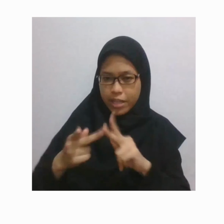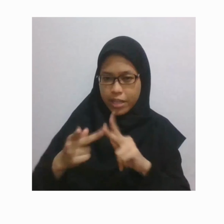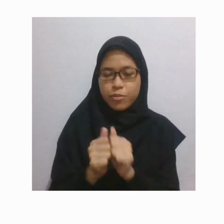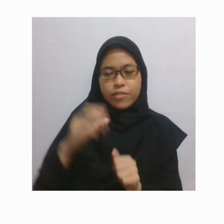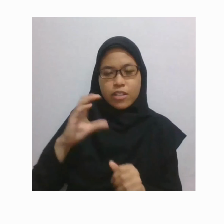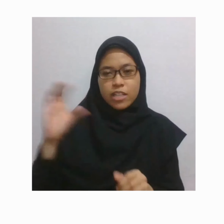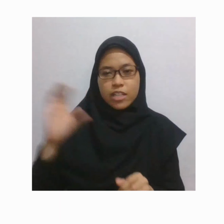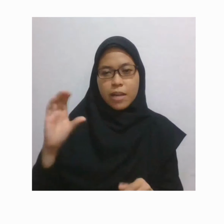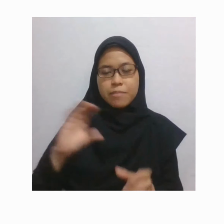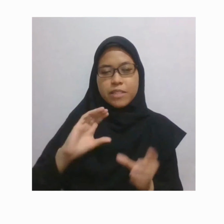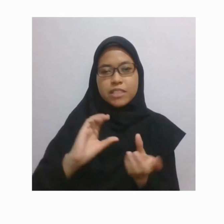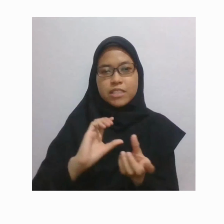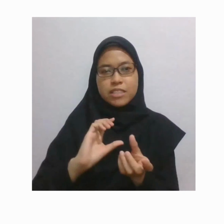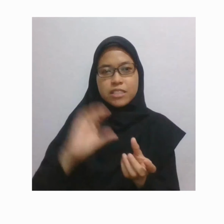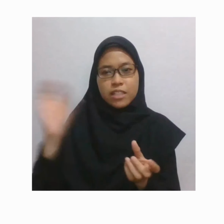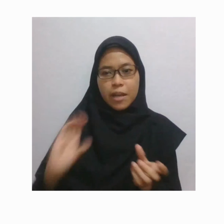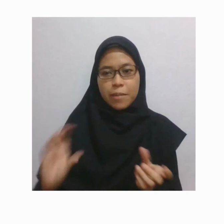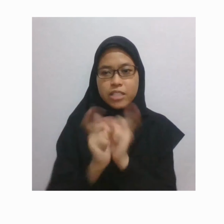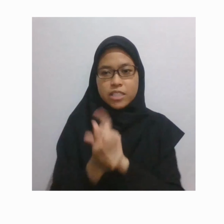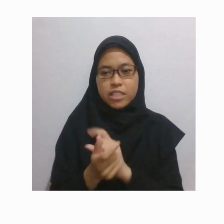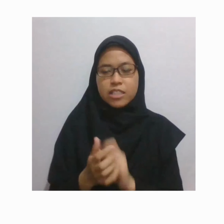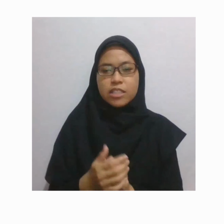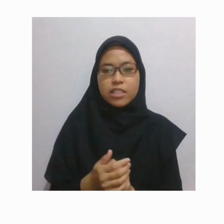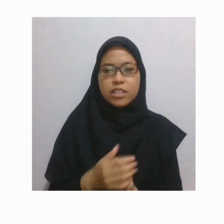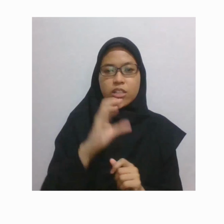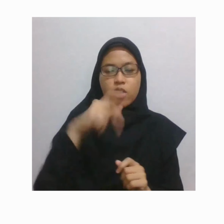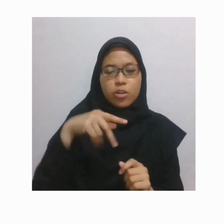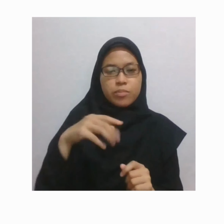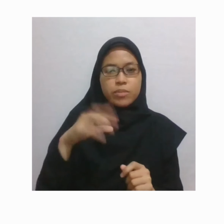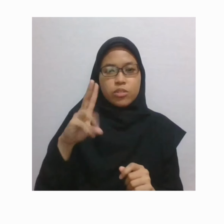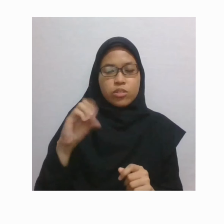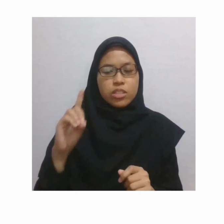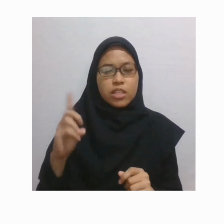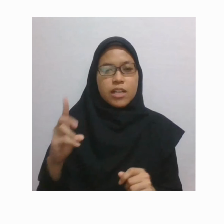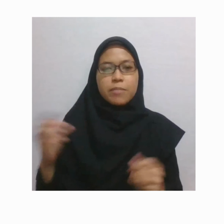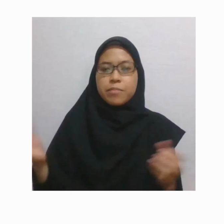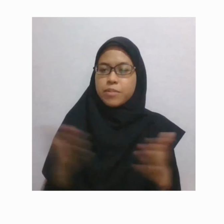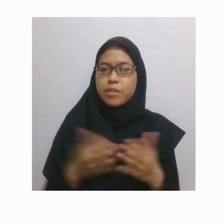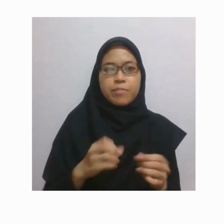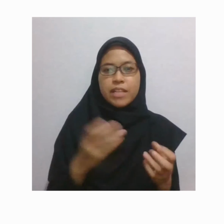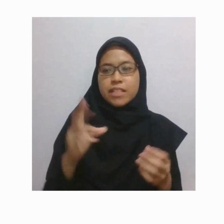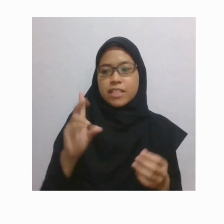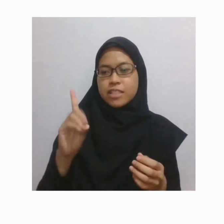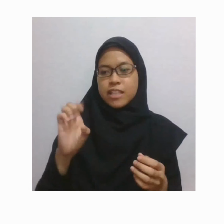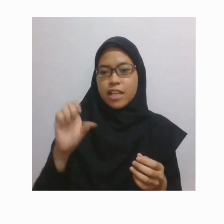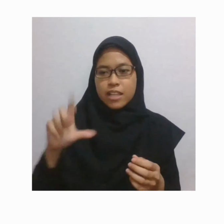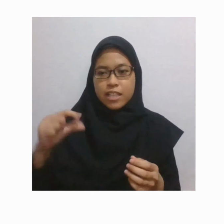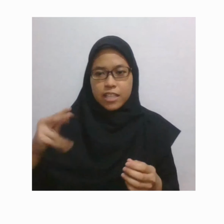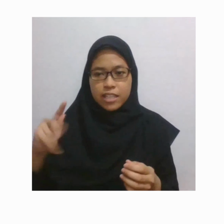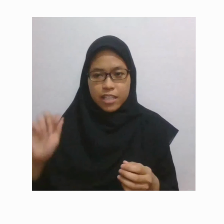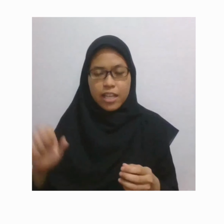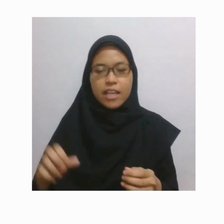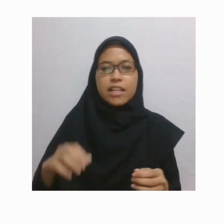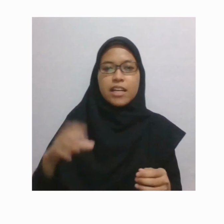over 30,000 delegates, including heads of state and government, climate experts and campaigners, to agree